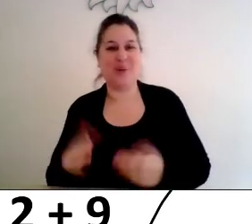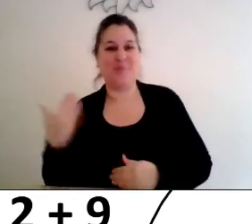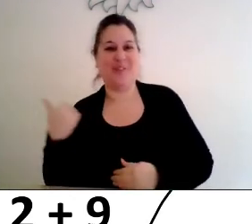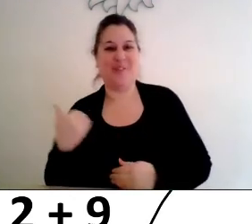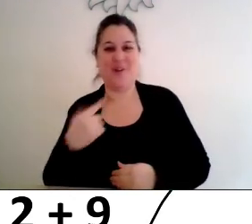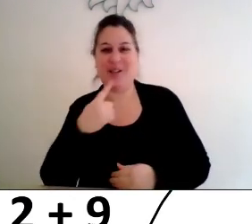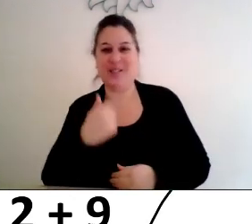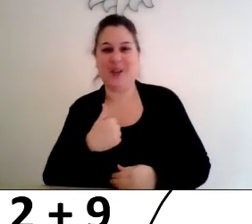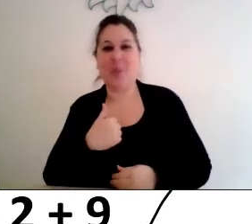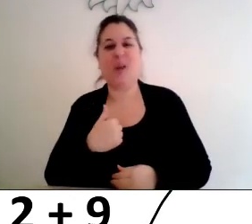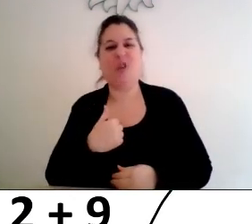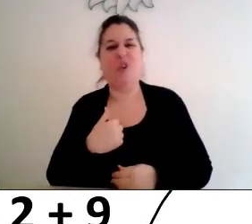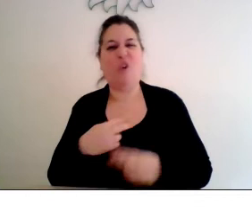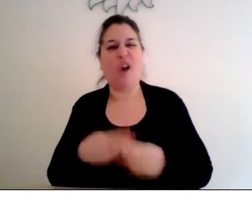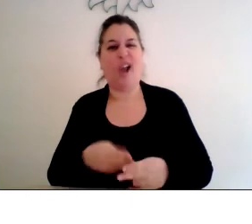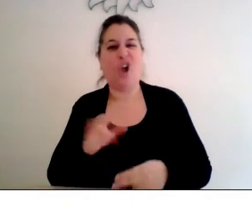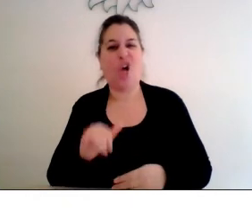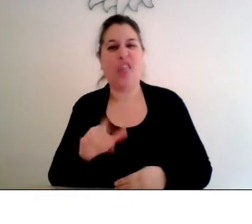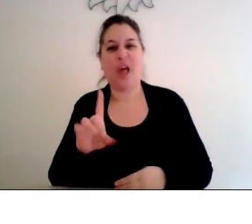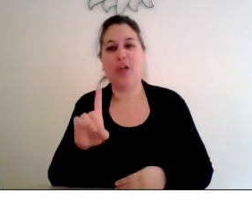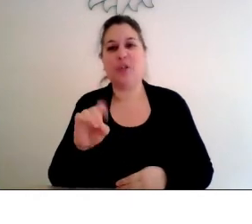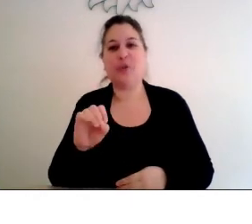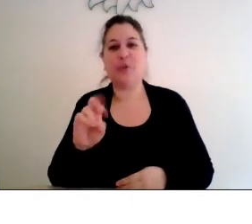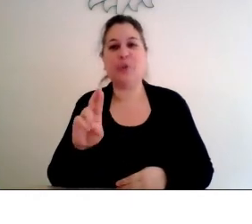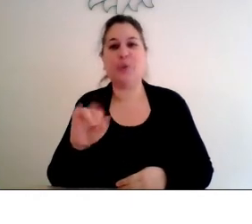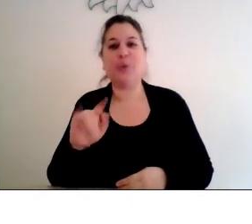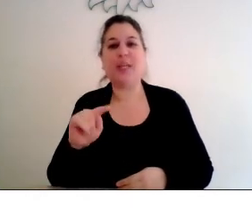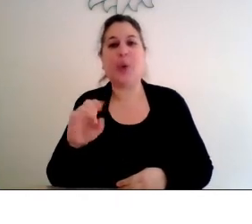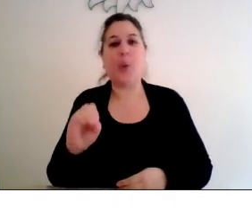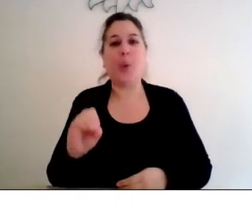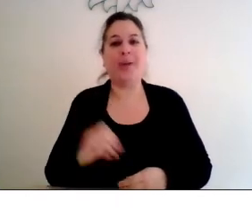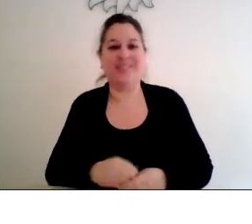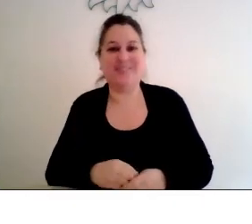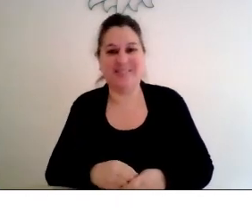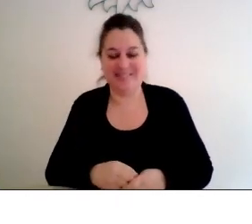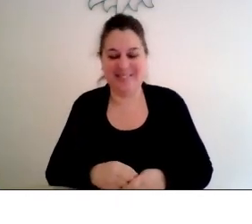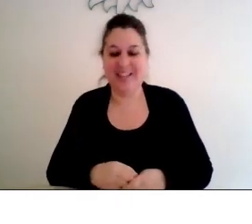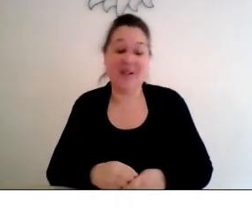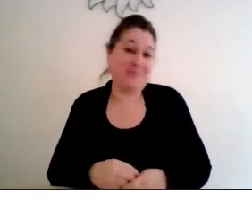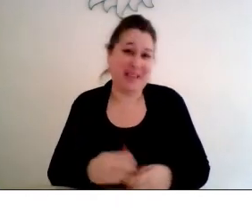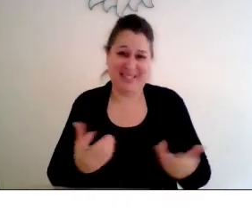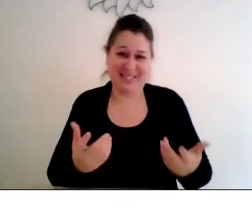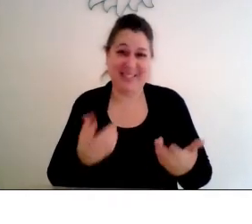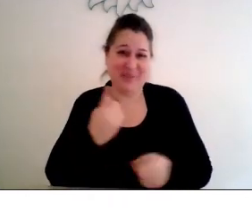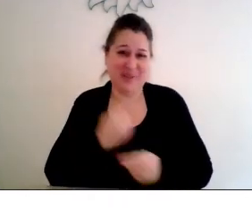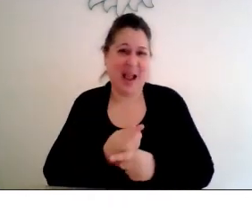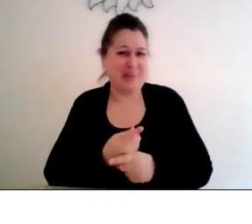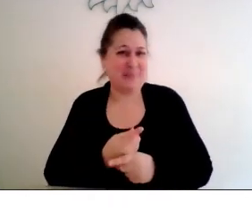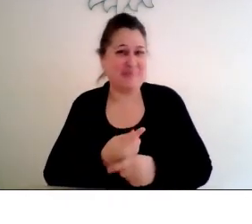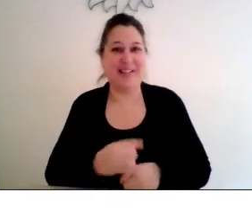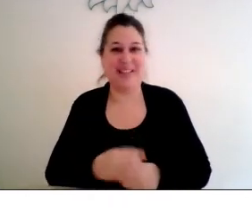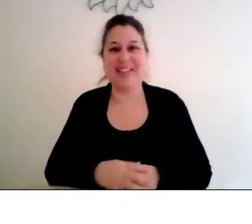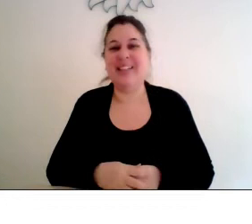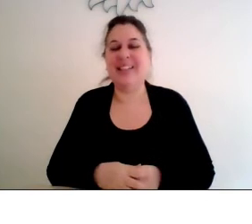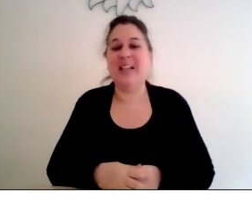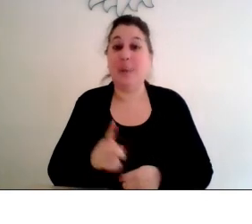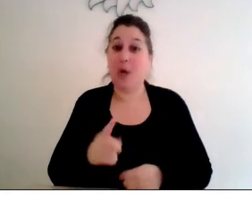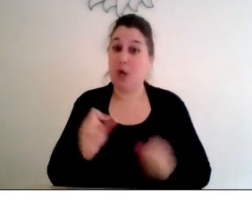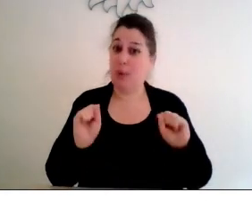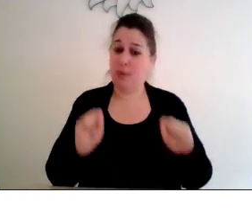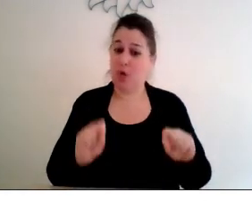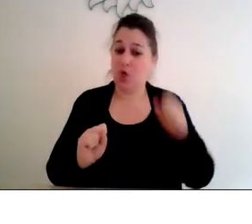one number in the end. So feel free to do that if you want to. Okay, but it is a good